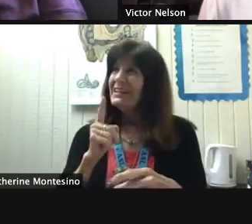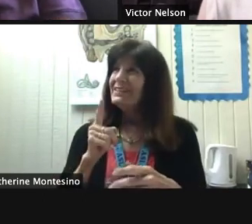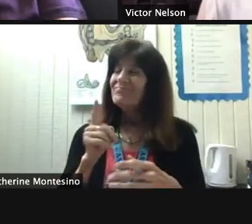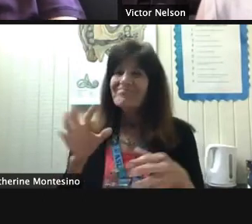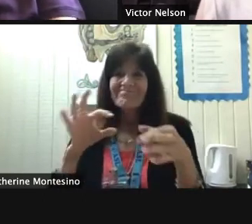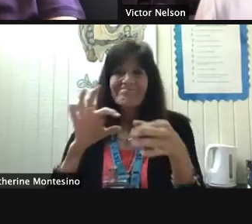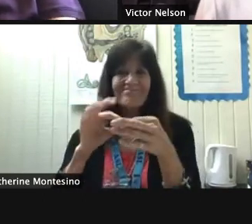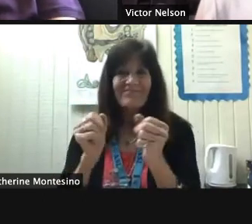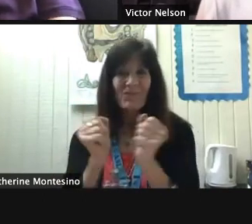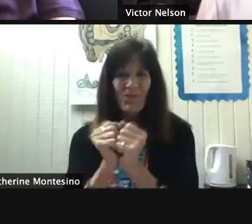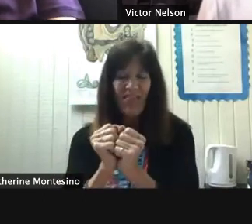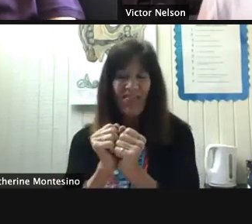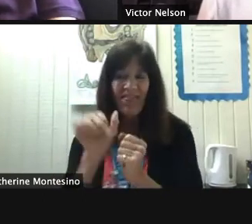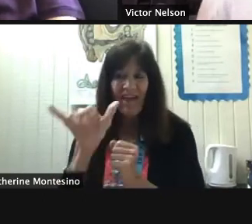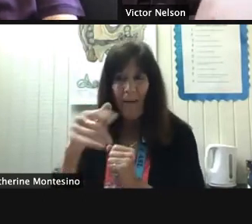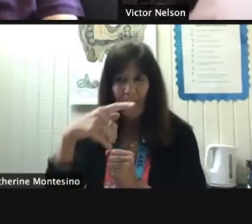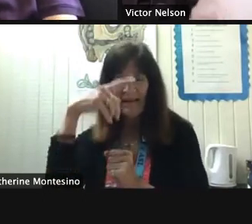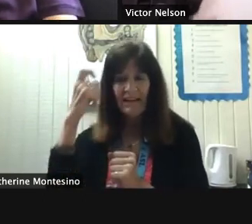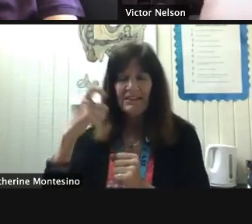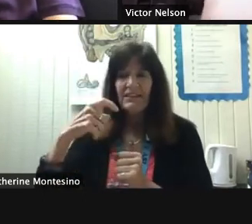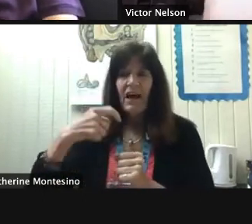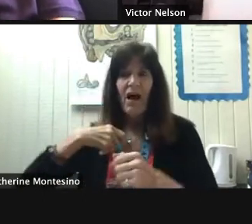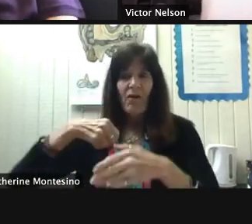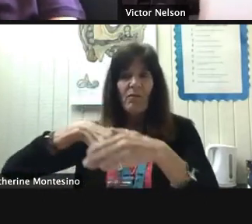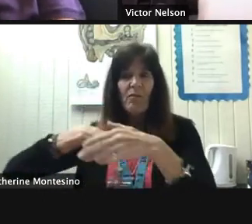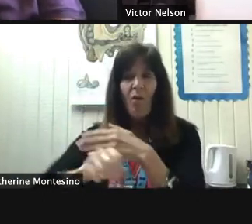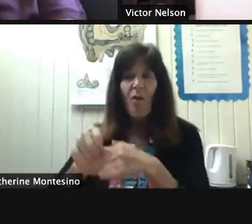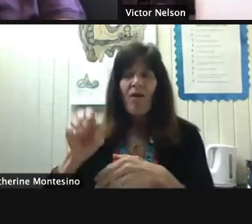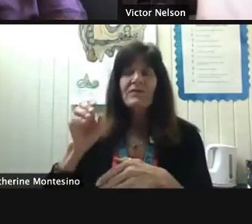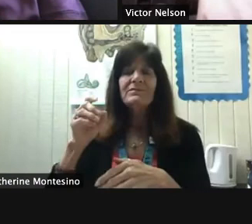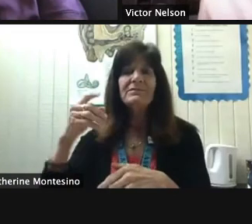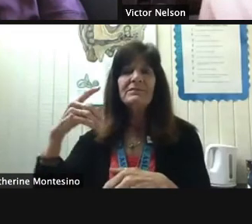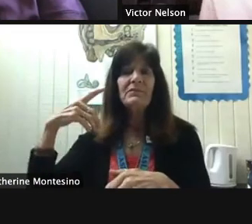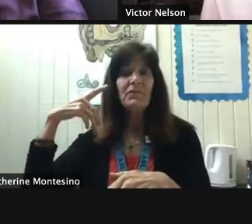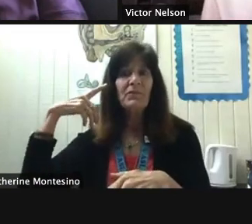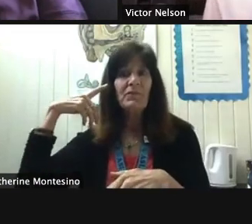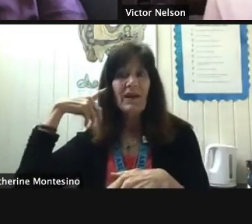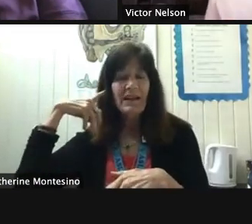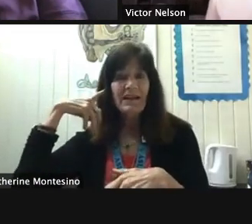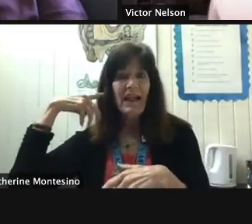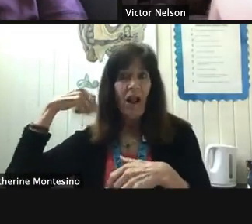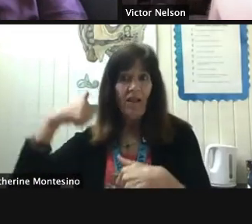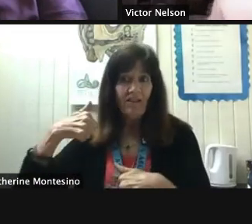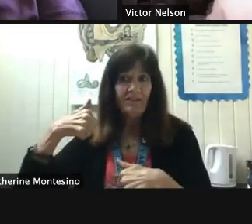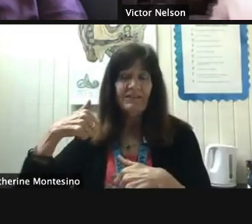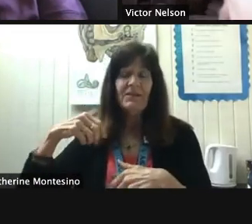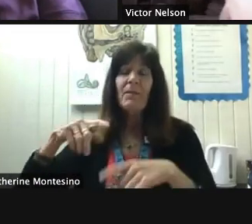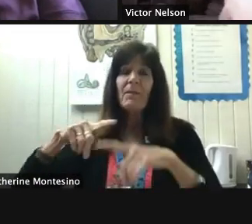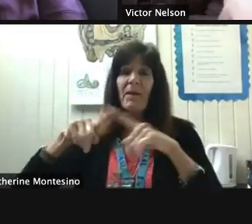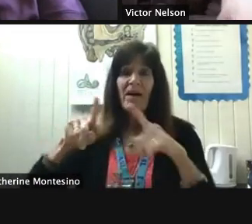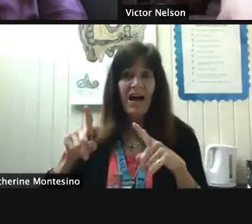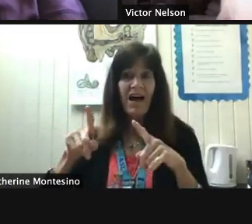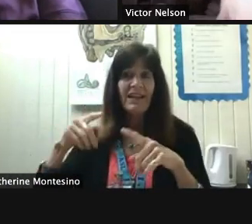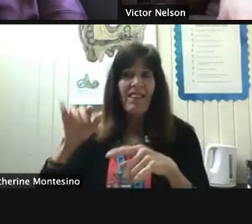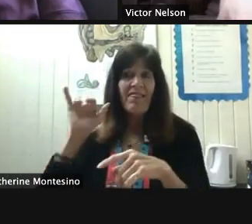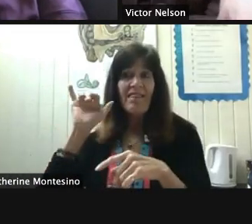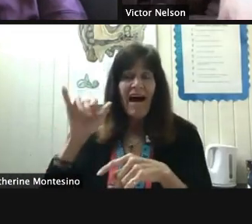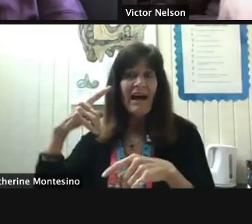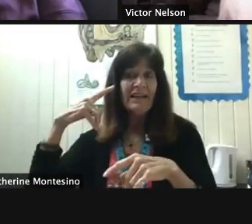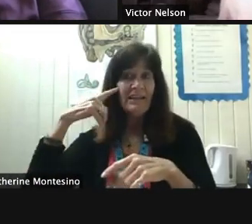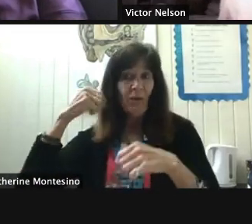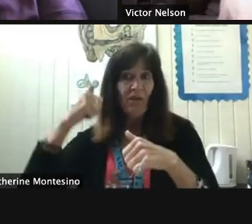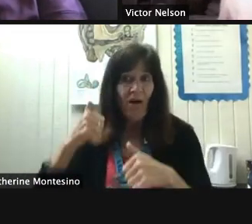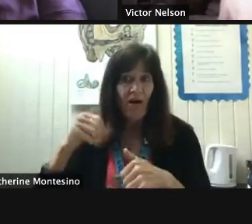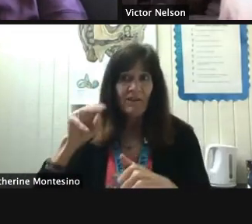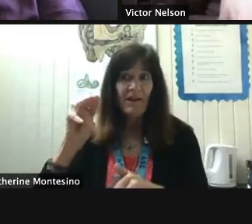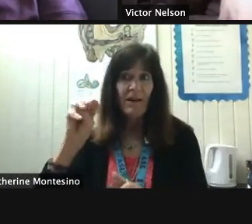But I never really fully connected with that because I was born with a hearing